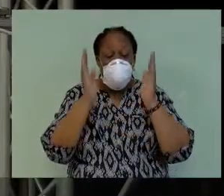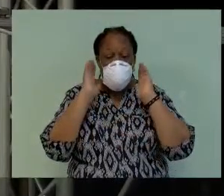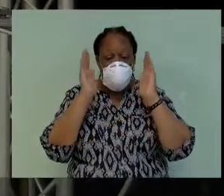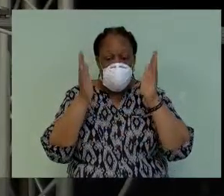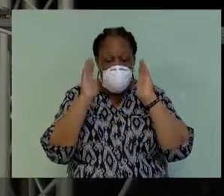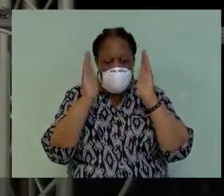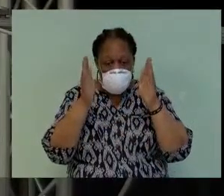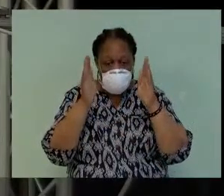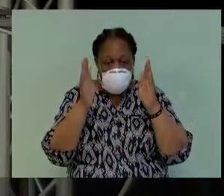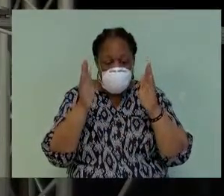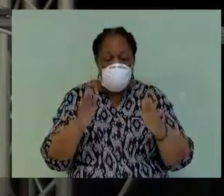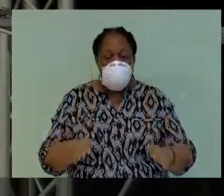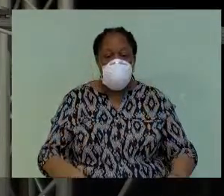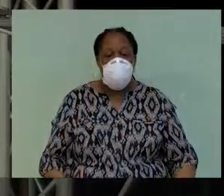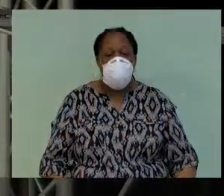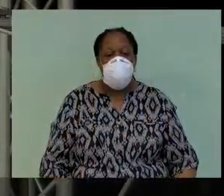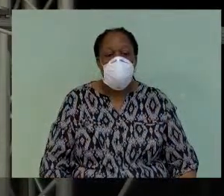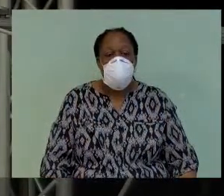accordingly.